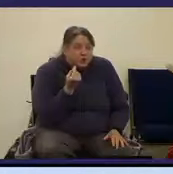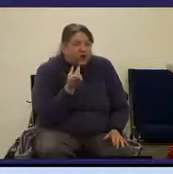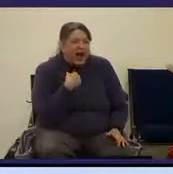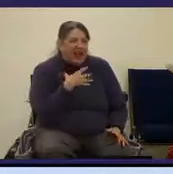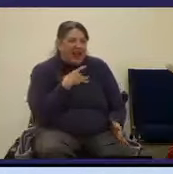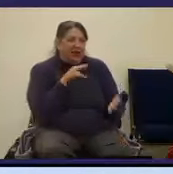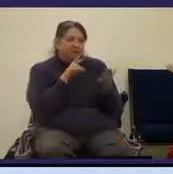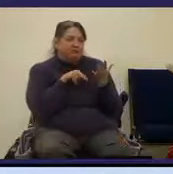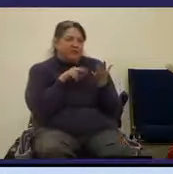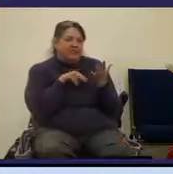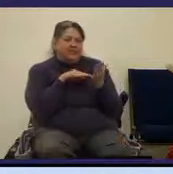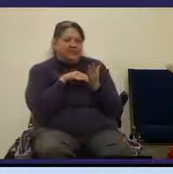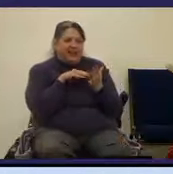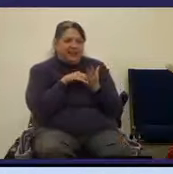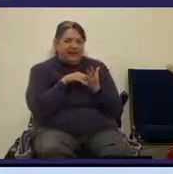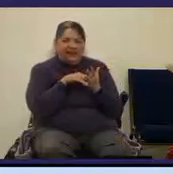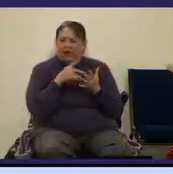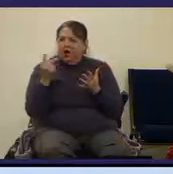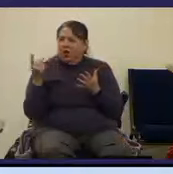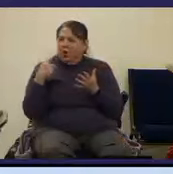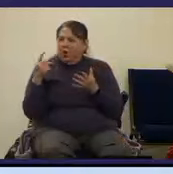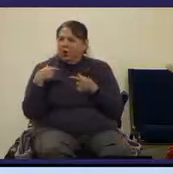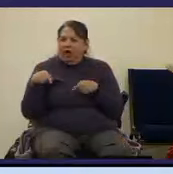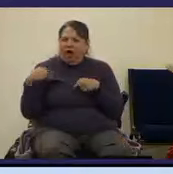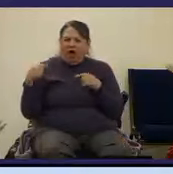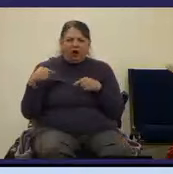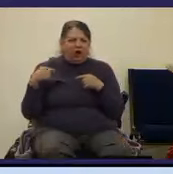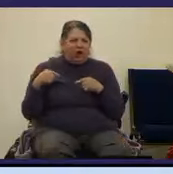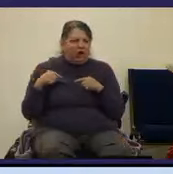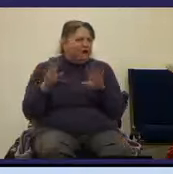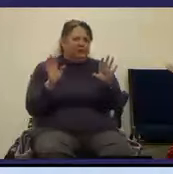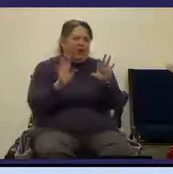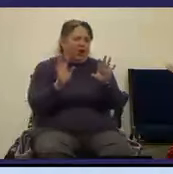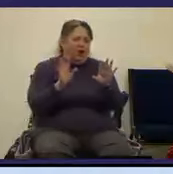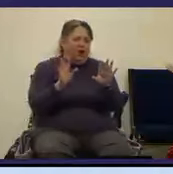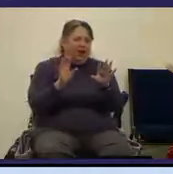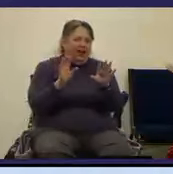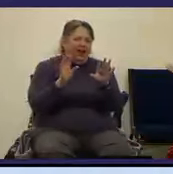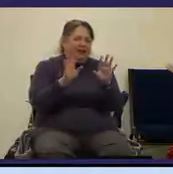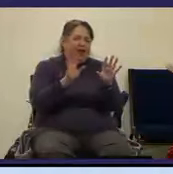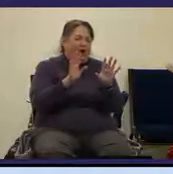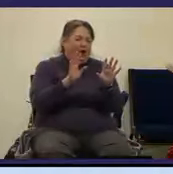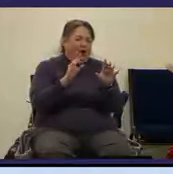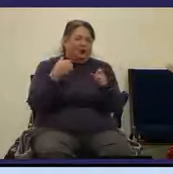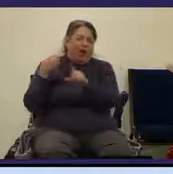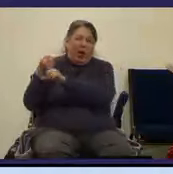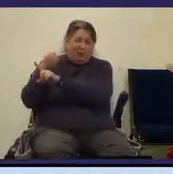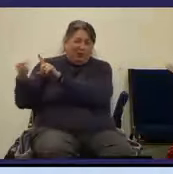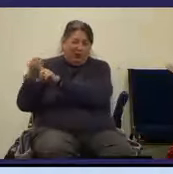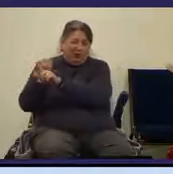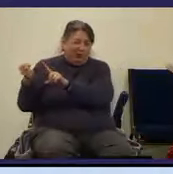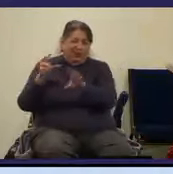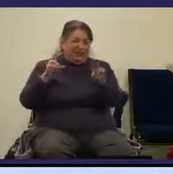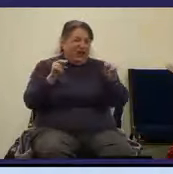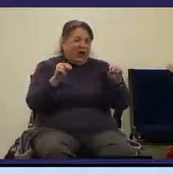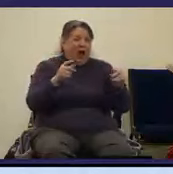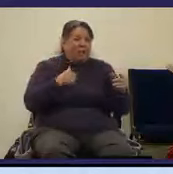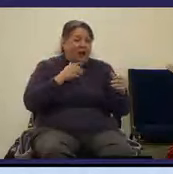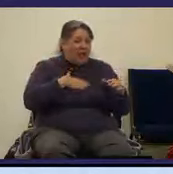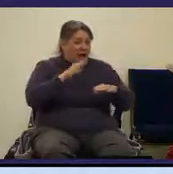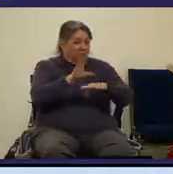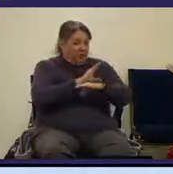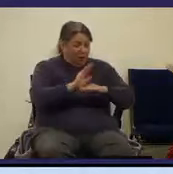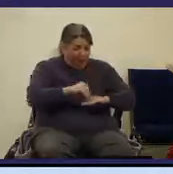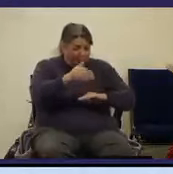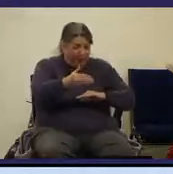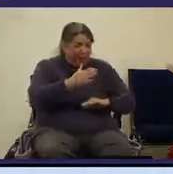go on vacation and my wife and I have fights and domestic abuse that close to happening because I'm bringing my laptop and I'm bringing my books